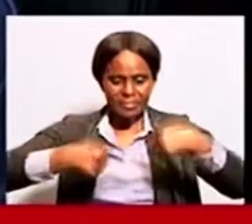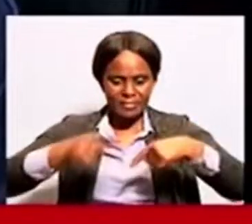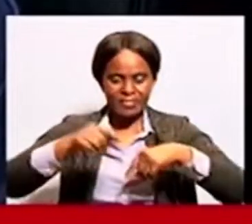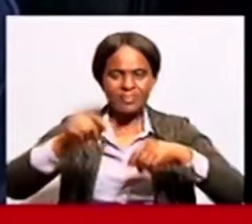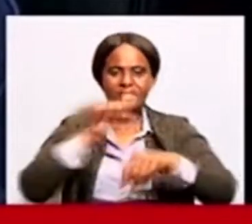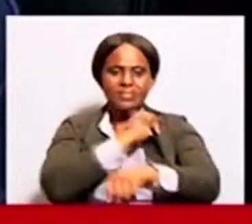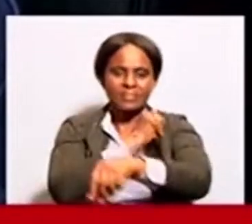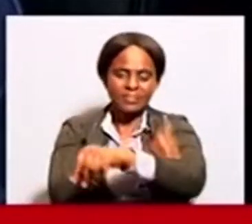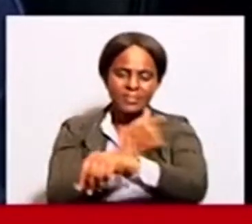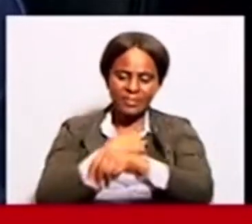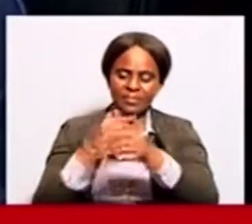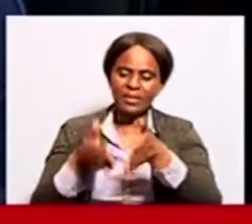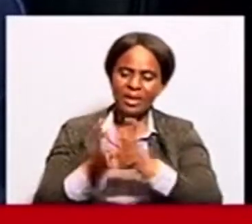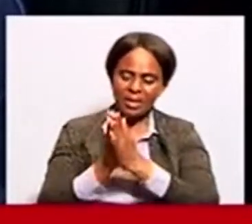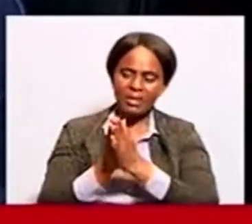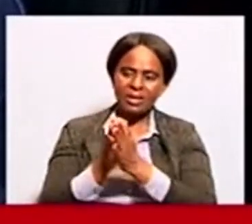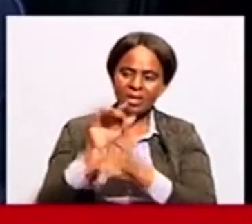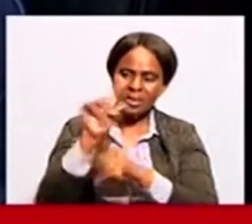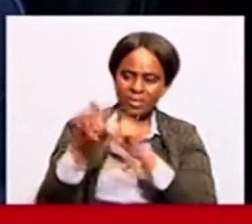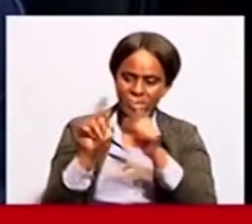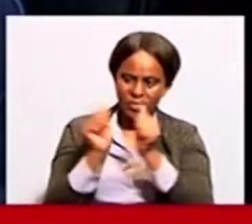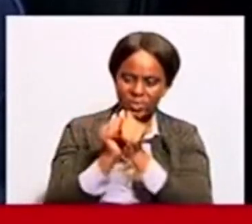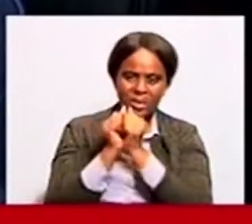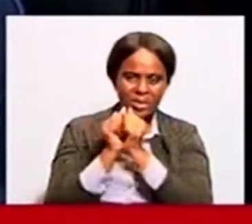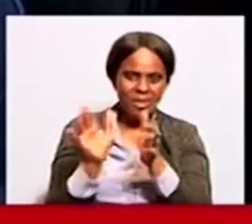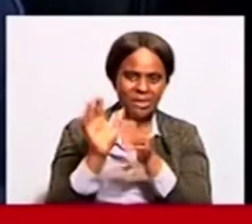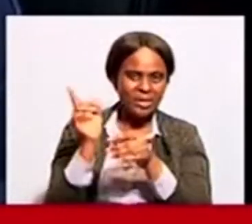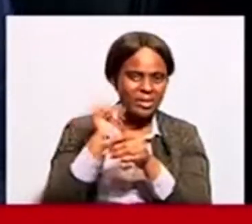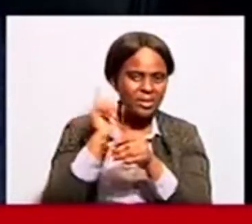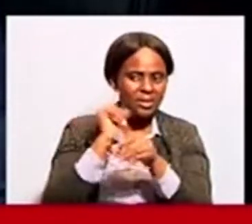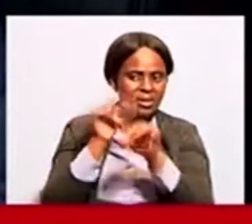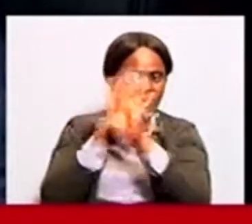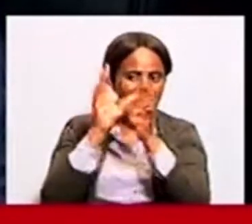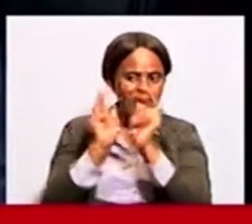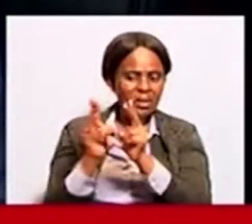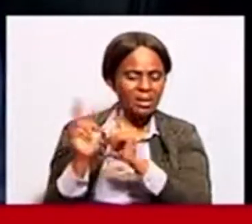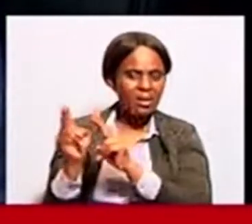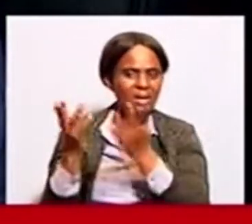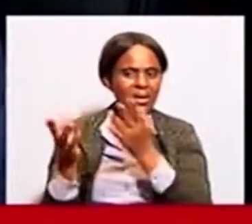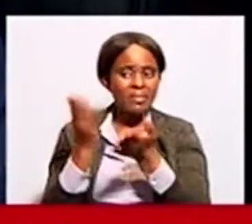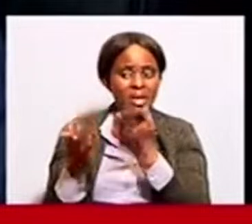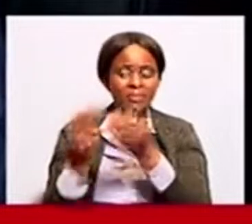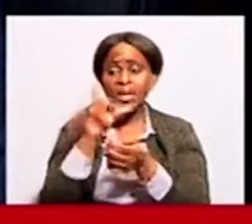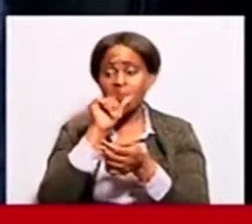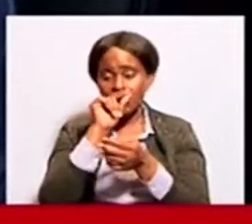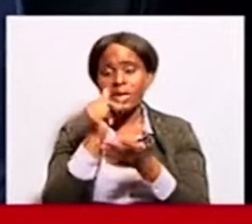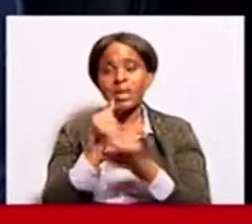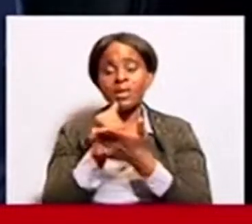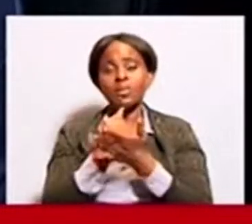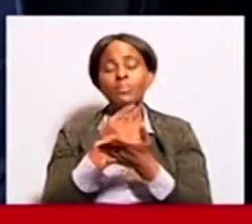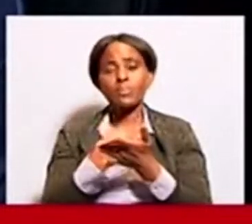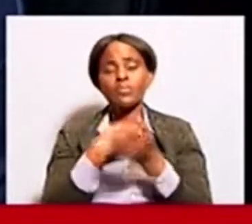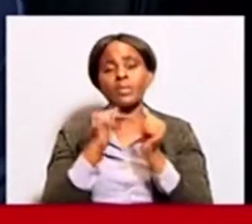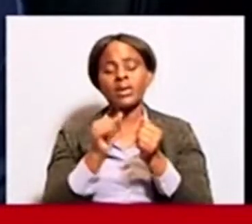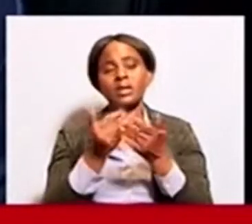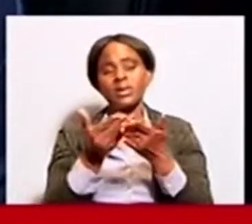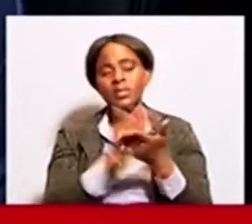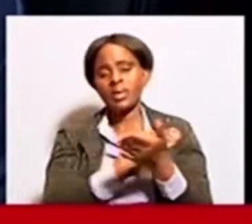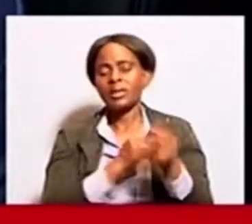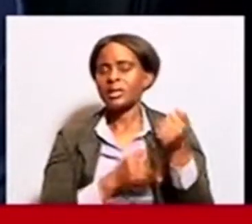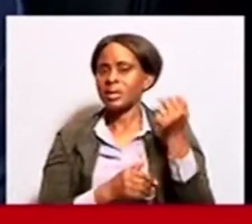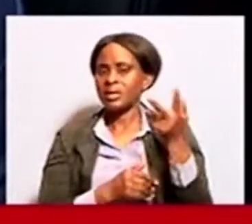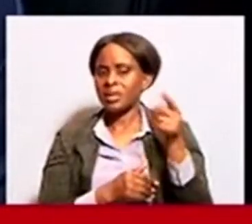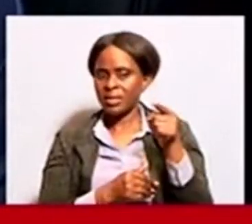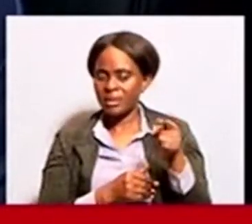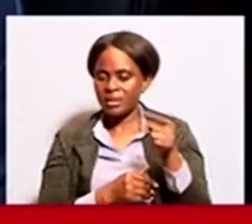asking this question without getting a proper answer. Maybe Livingstone will help me. On page 13. Page 13,